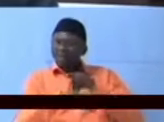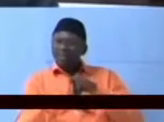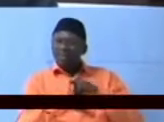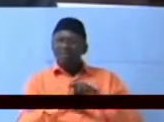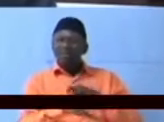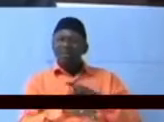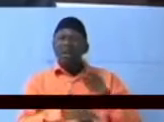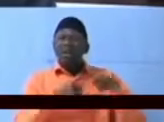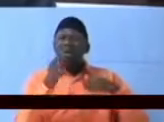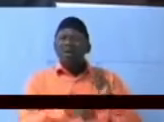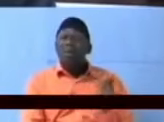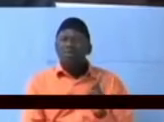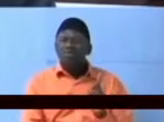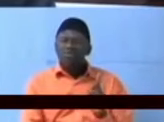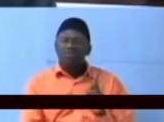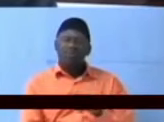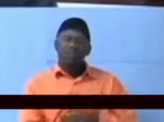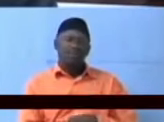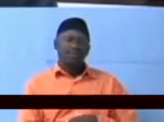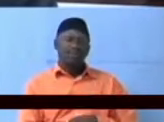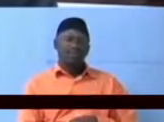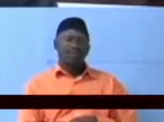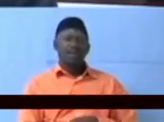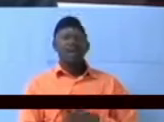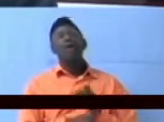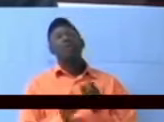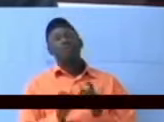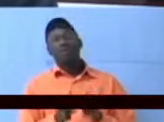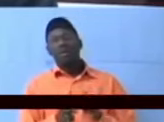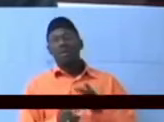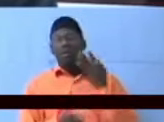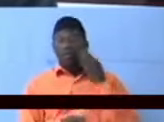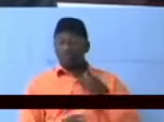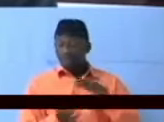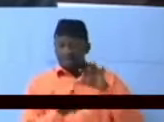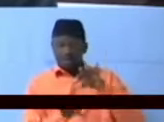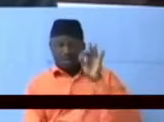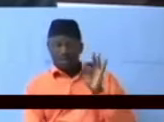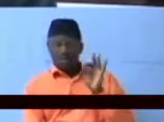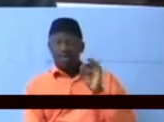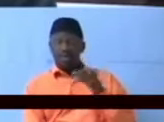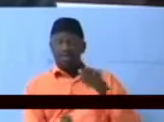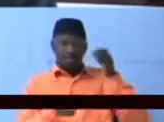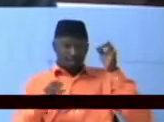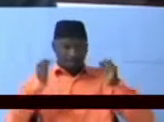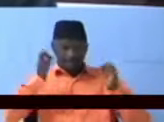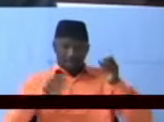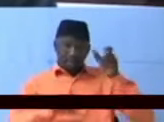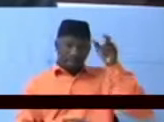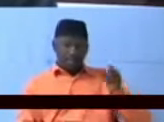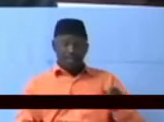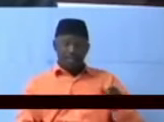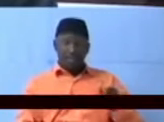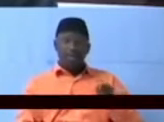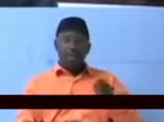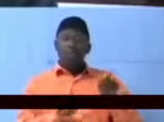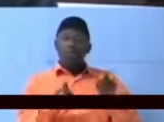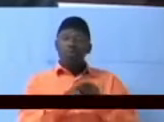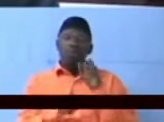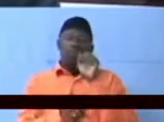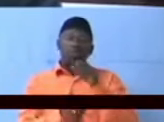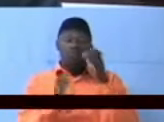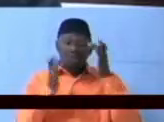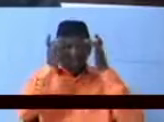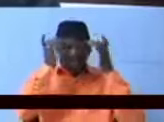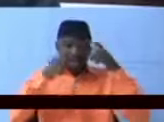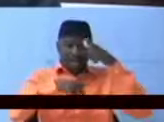magistrate, bu nga tané fal la def la magistrate, regardless of your education, mo xam nak sa jang fu tollu tamen day, you